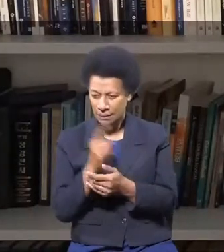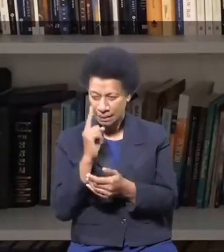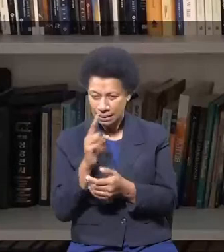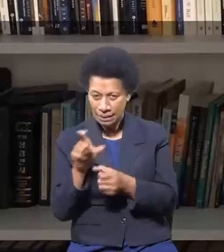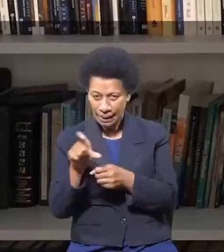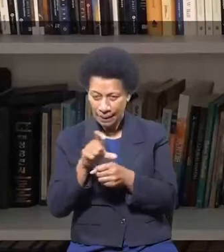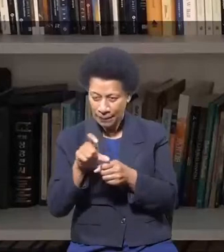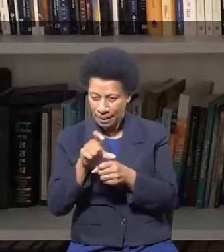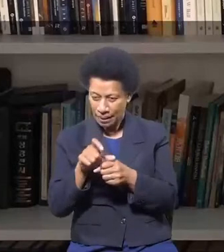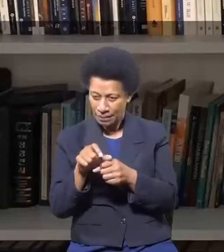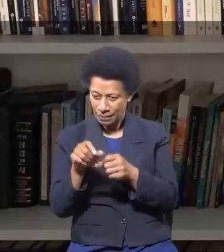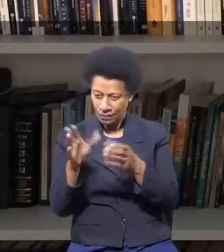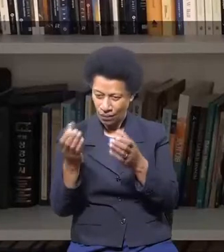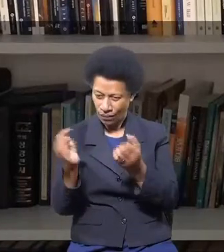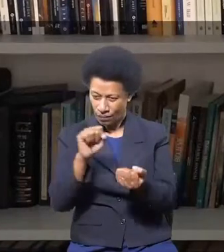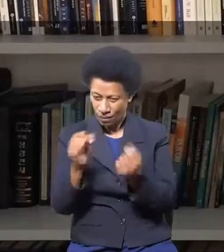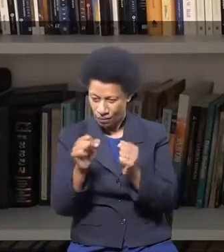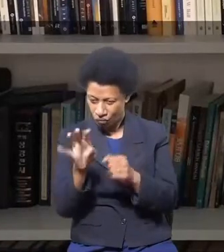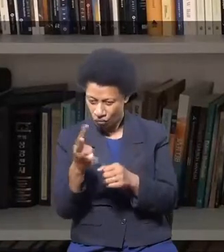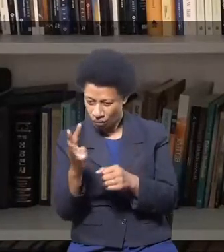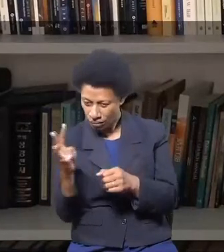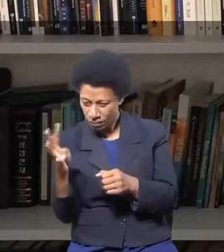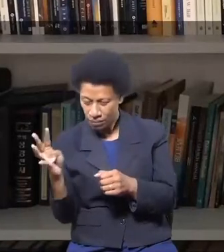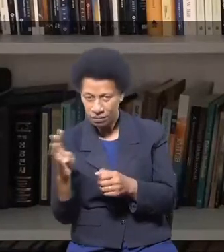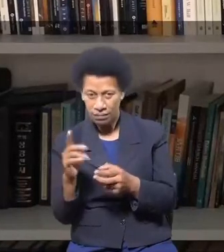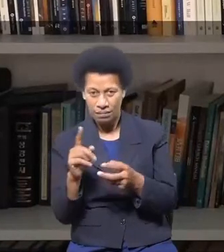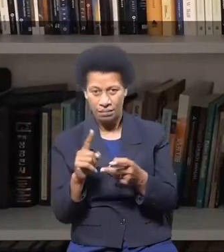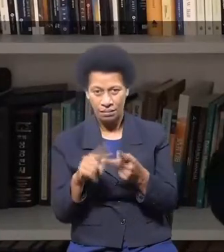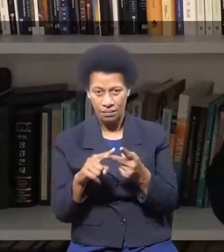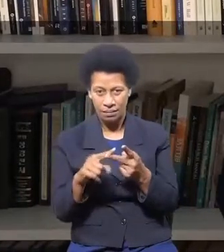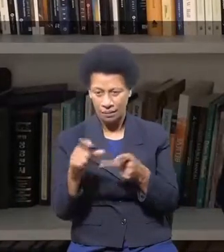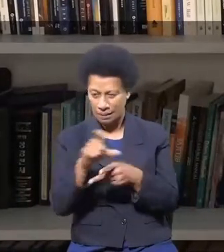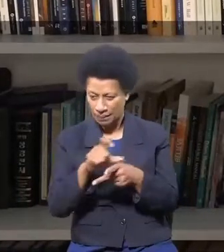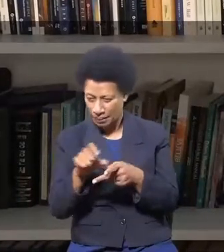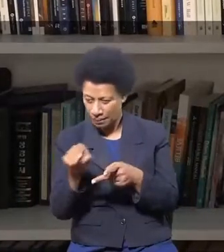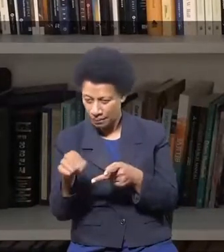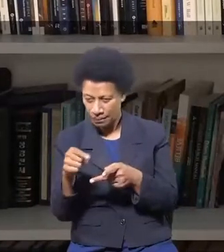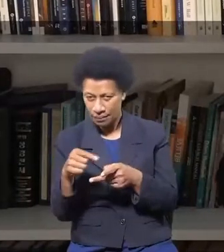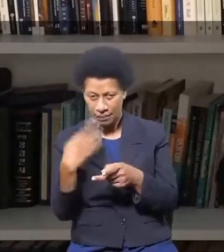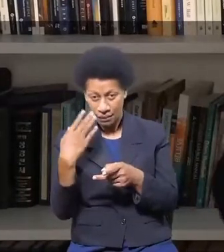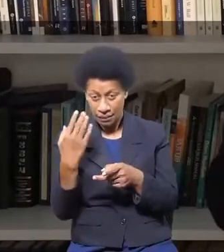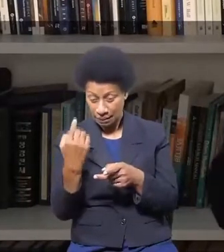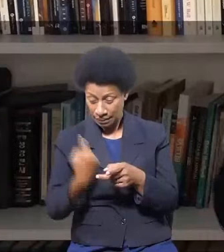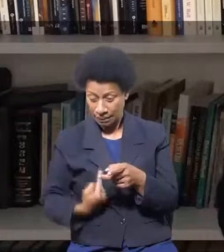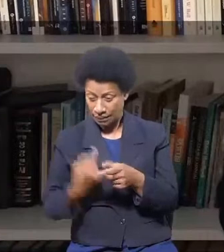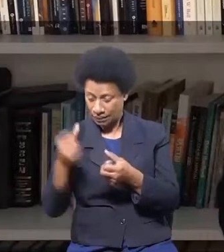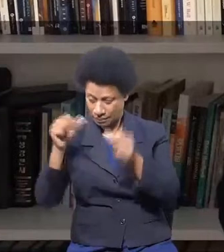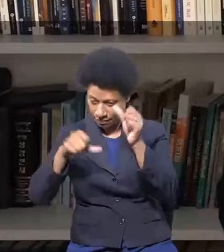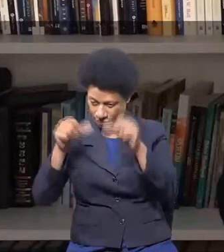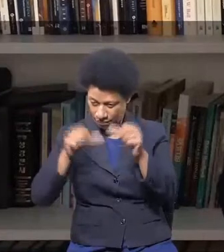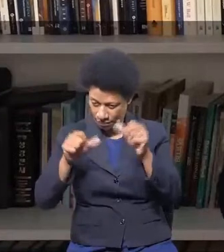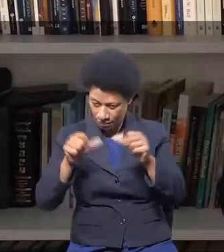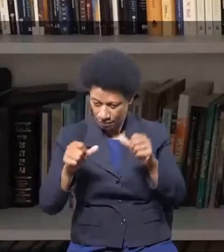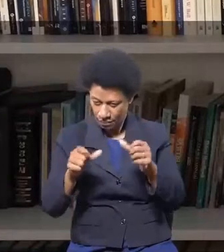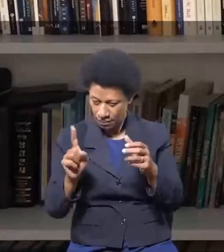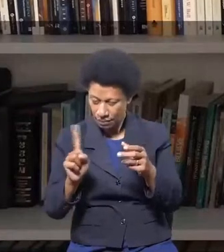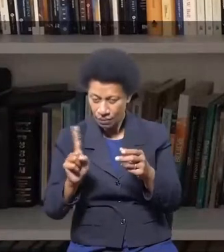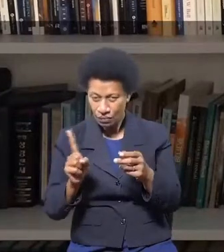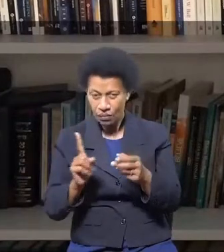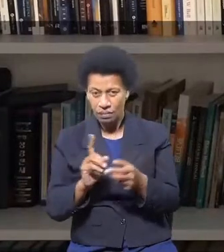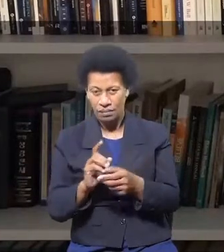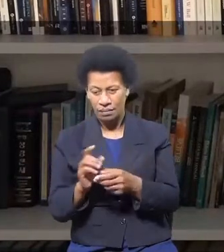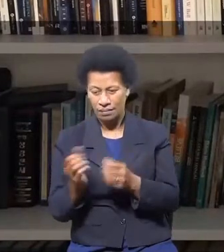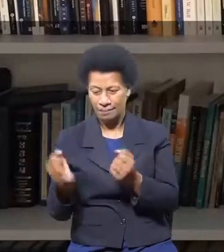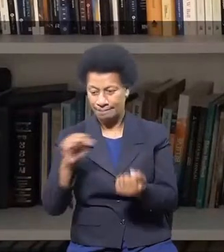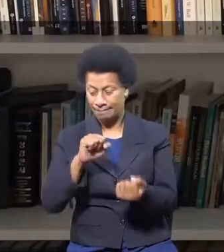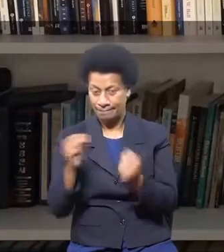the chemical properties of that car, you could learn a lot just by analyzing and learning a